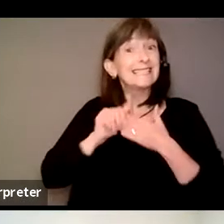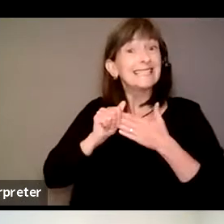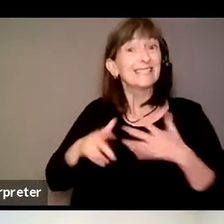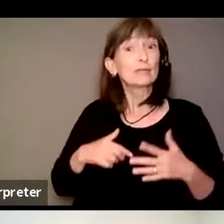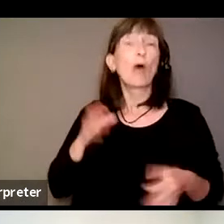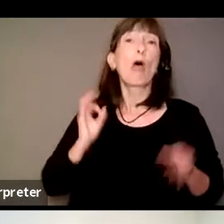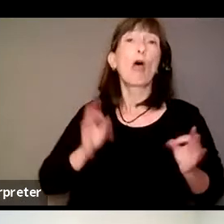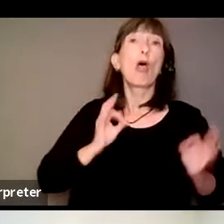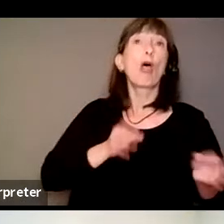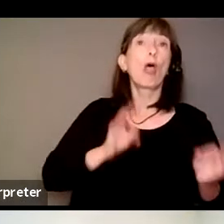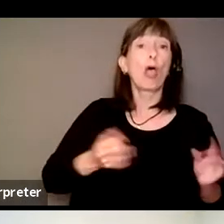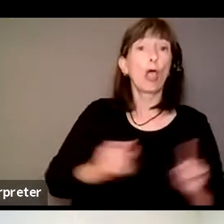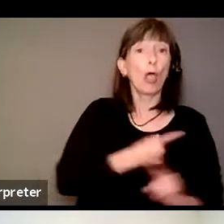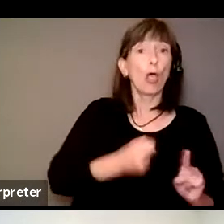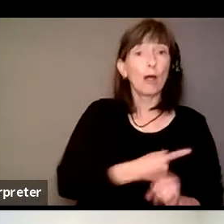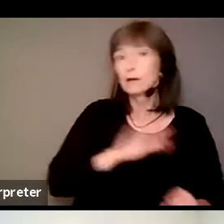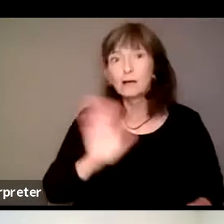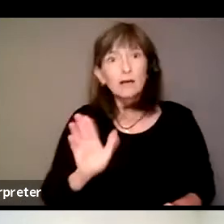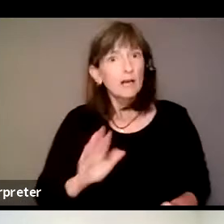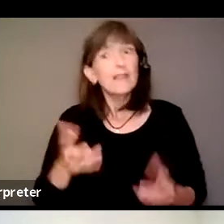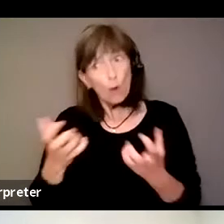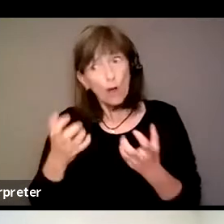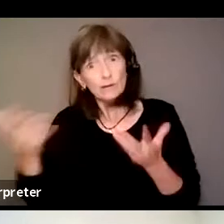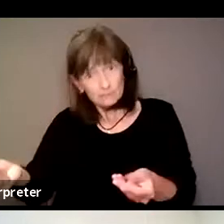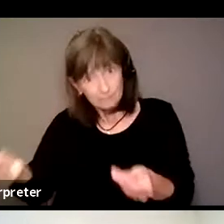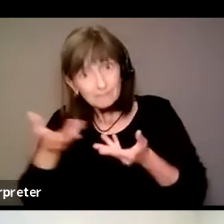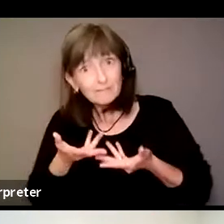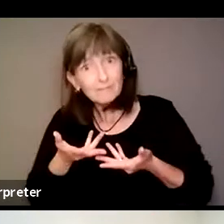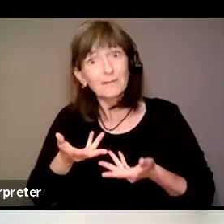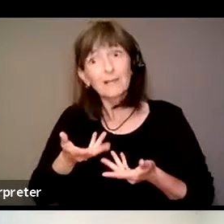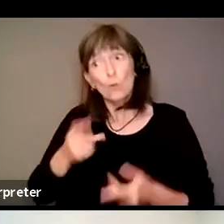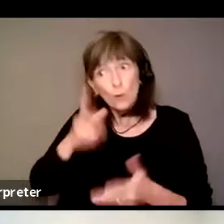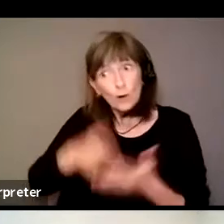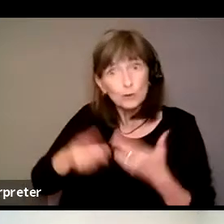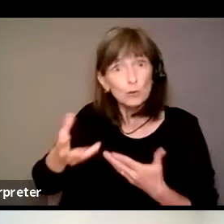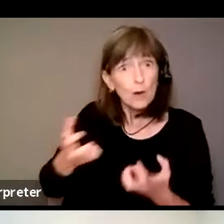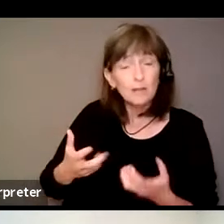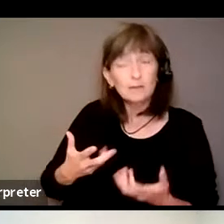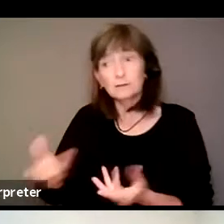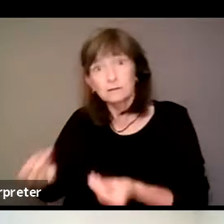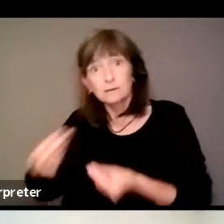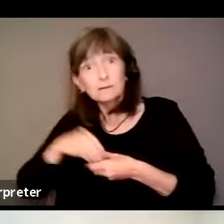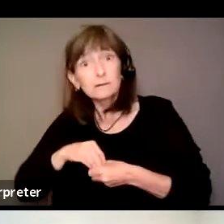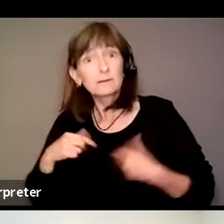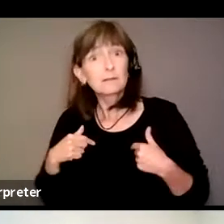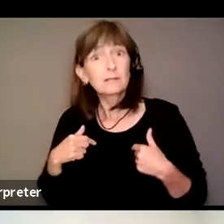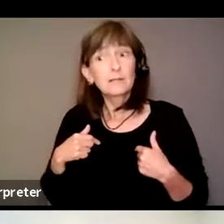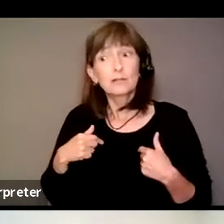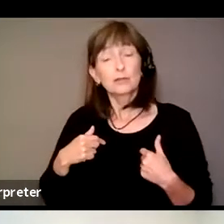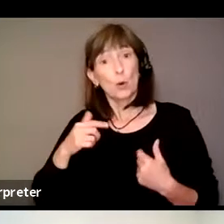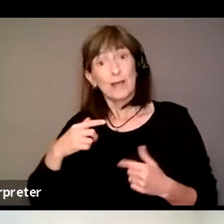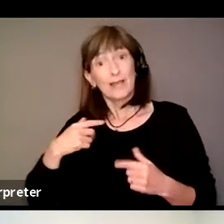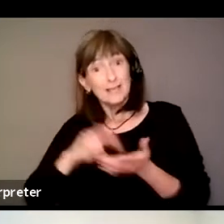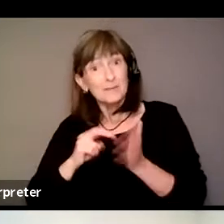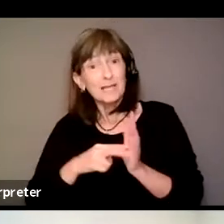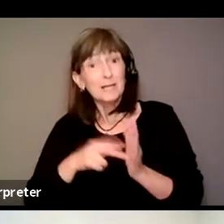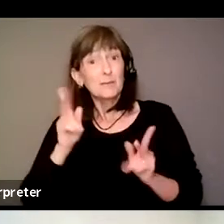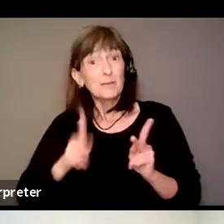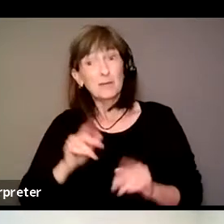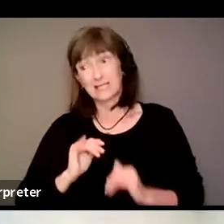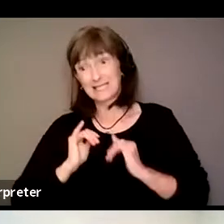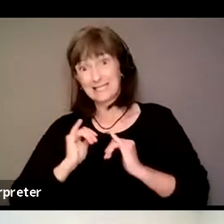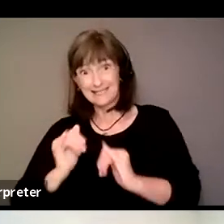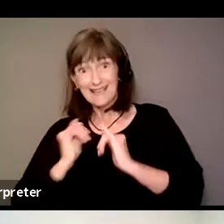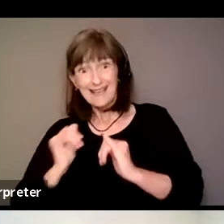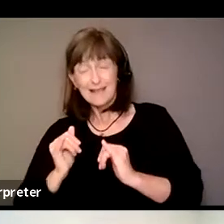willy-nilly. So to ensure that your voice is heard and the people you represent, whether people who look like you are going through the same experiences as you, have those